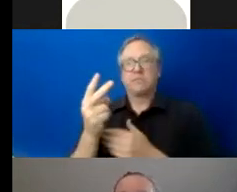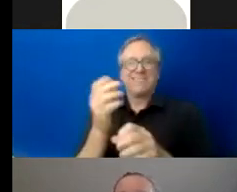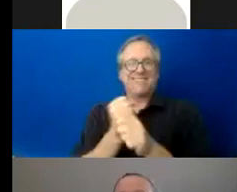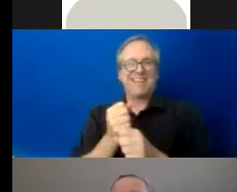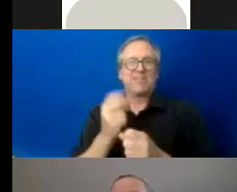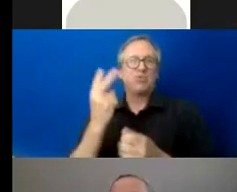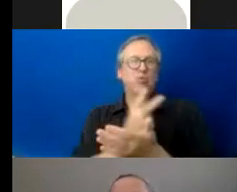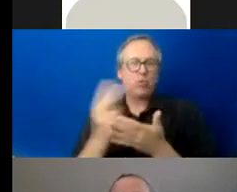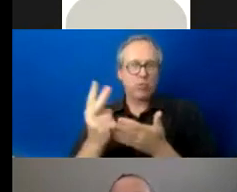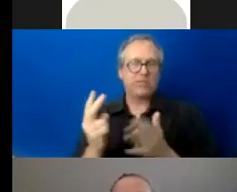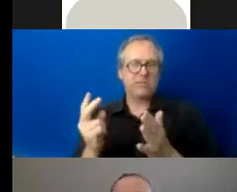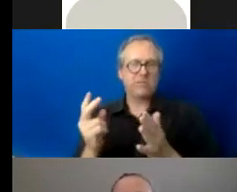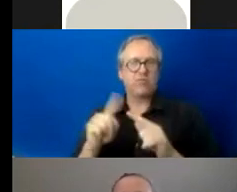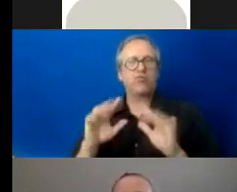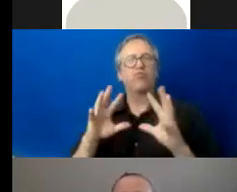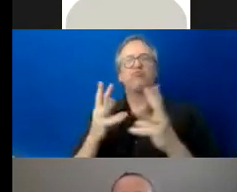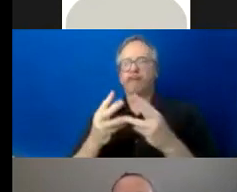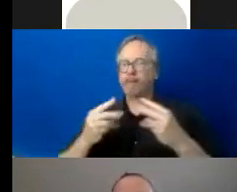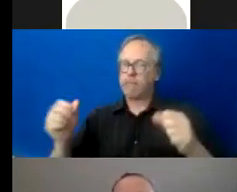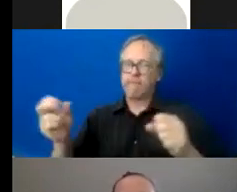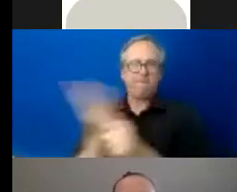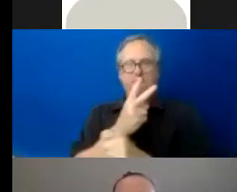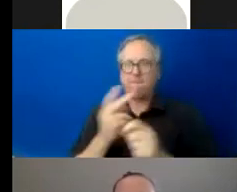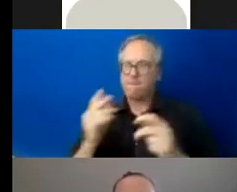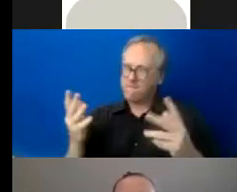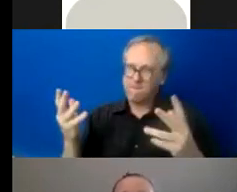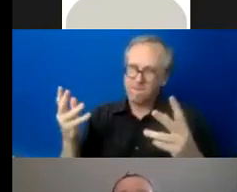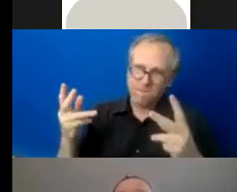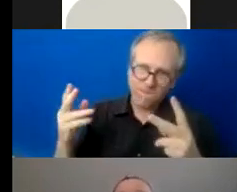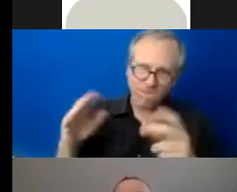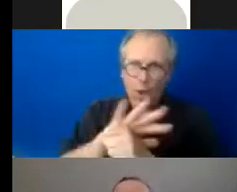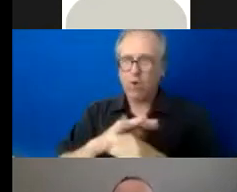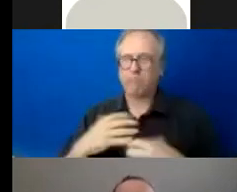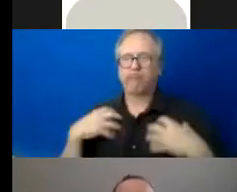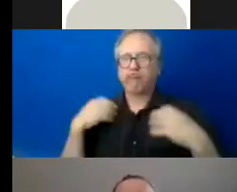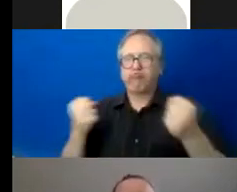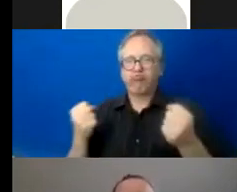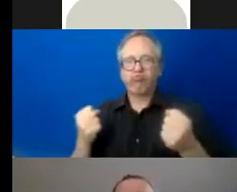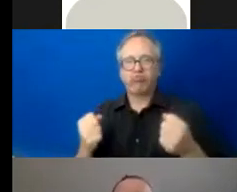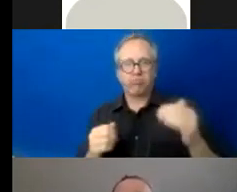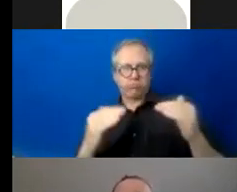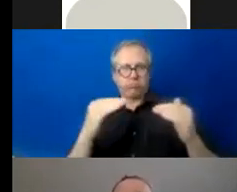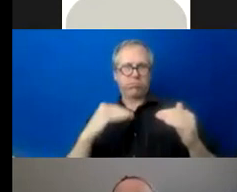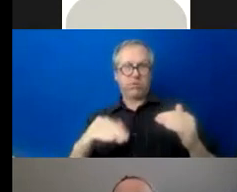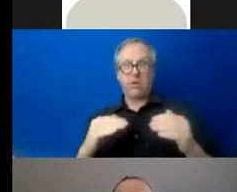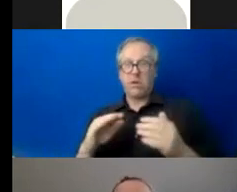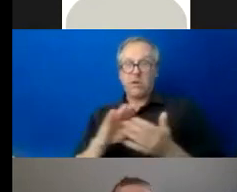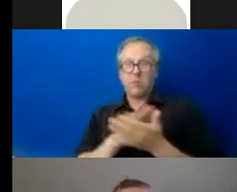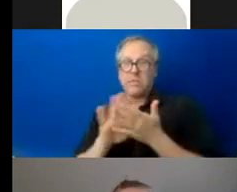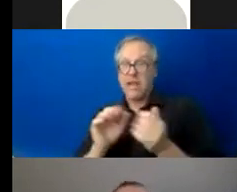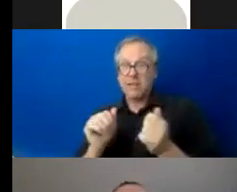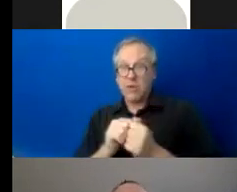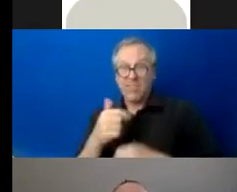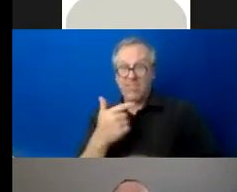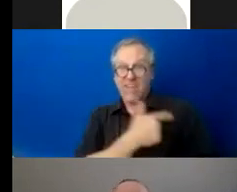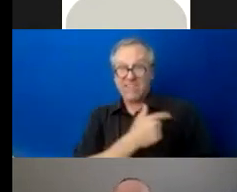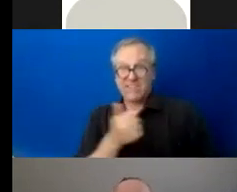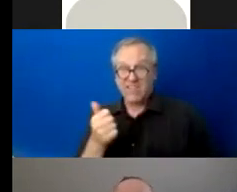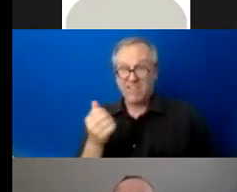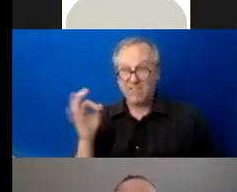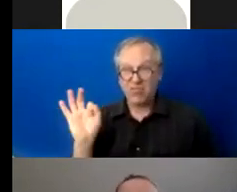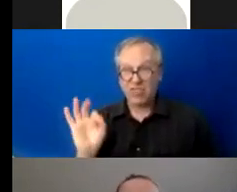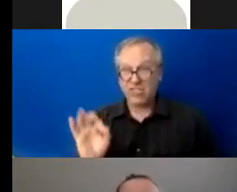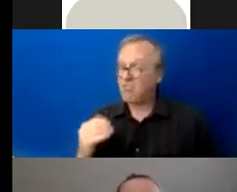the one dose Johnson & Johnson, building up immunity takes 2 to 4 weeks. The great thing too is these COVID vaccines are free, whether you have